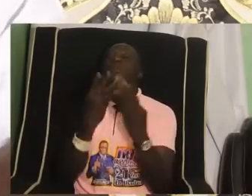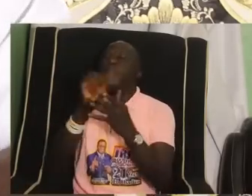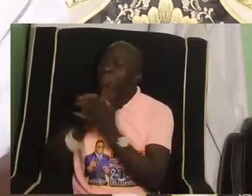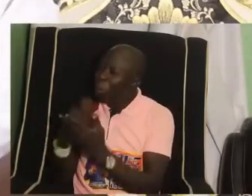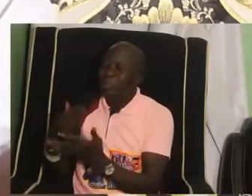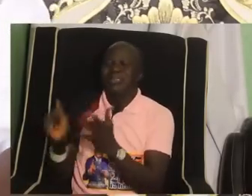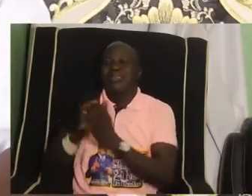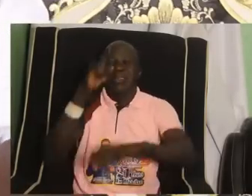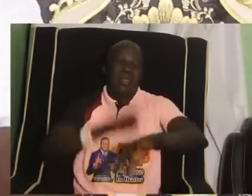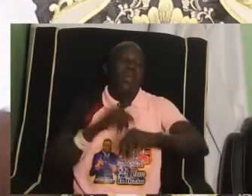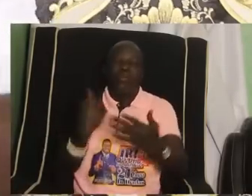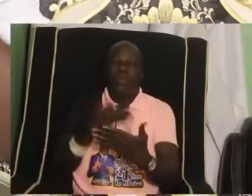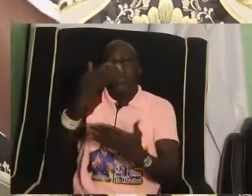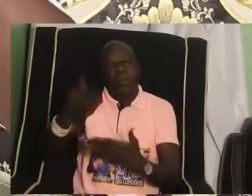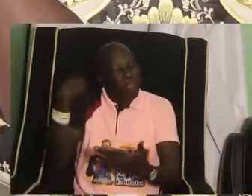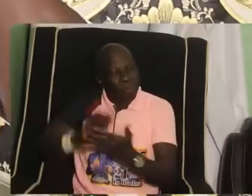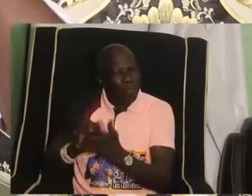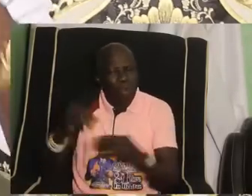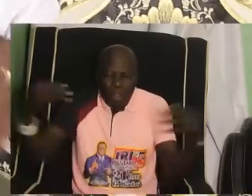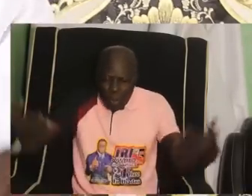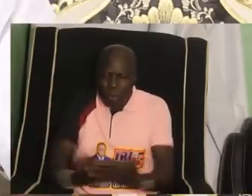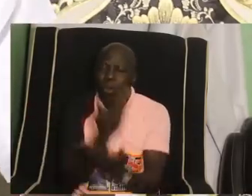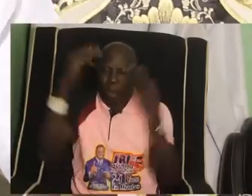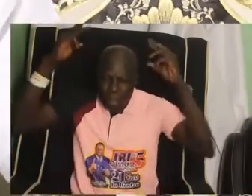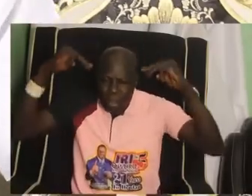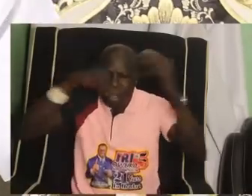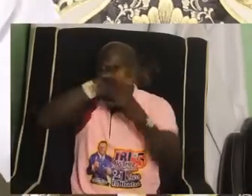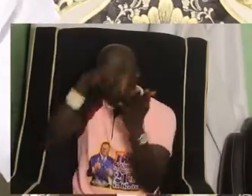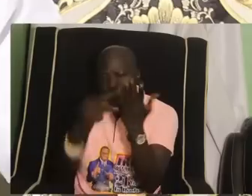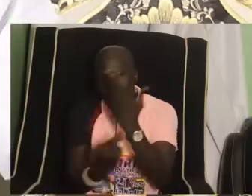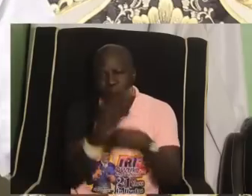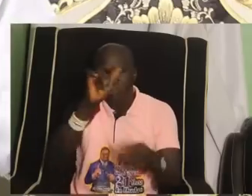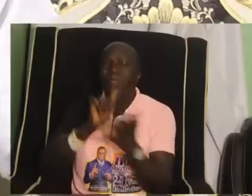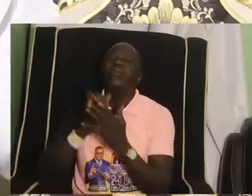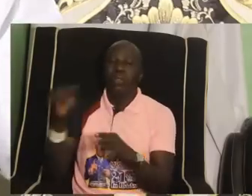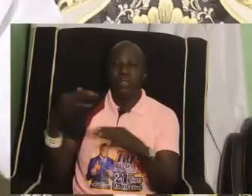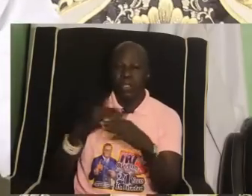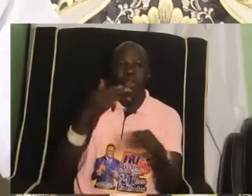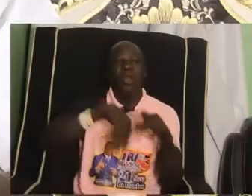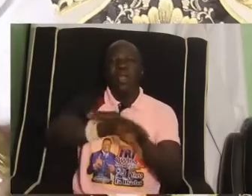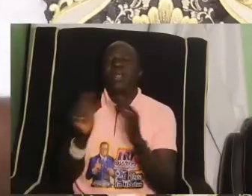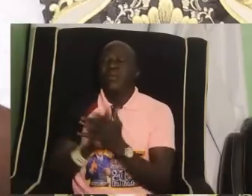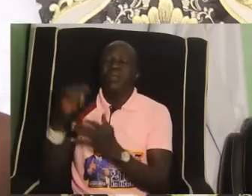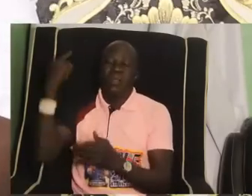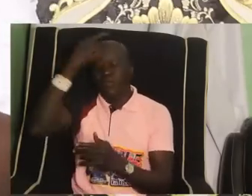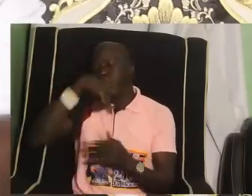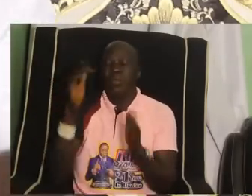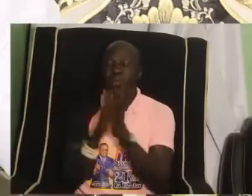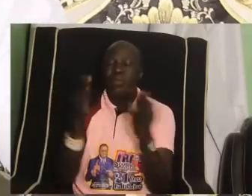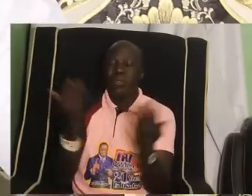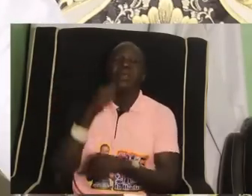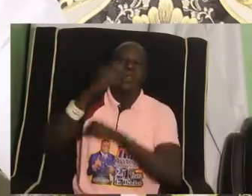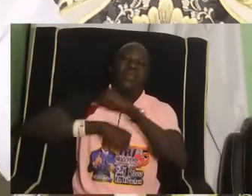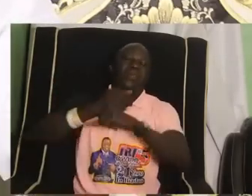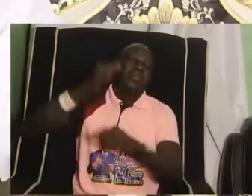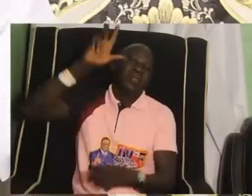What is the time that's work for a money to come on your toe? We just have limited time. Okay. In the name of Jesus. It has been filmed with 3 years ago. Okay, the one we